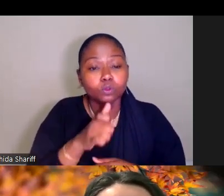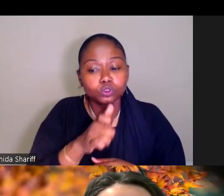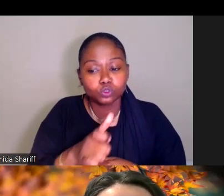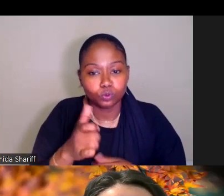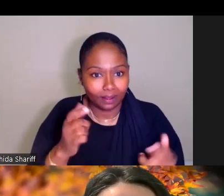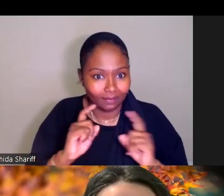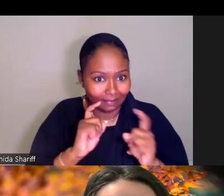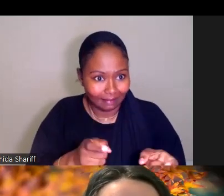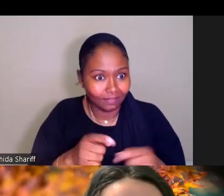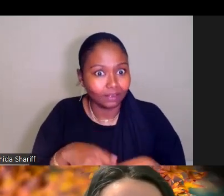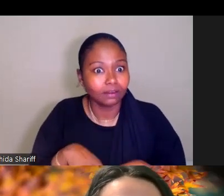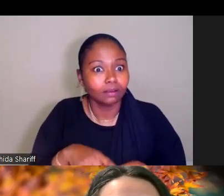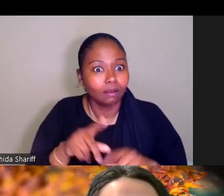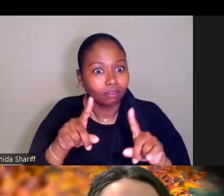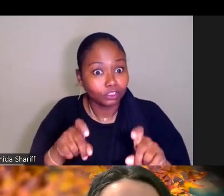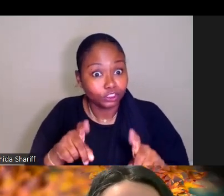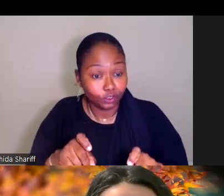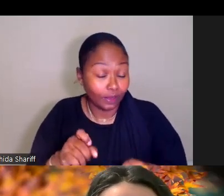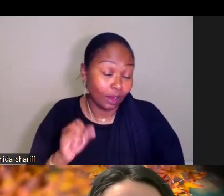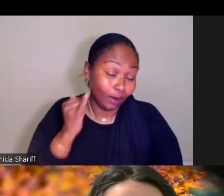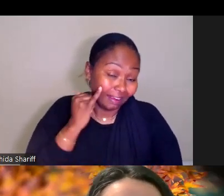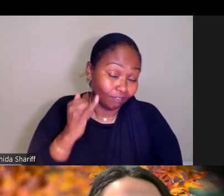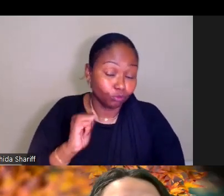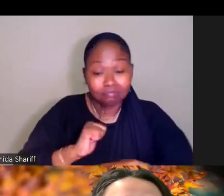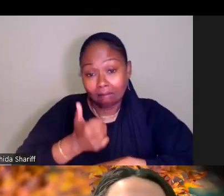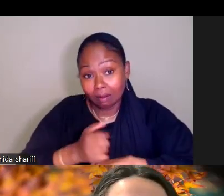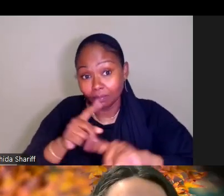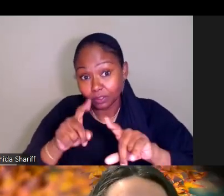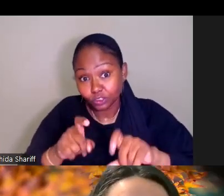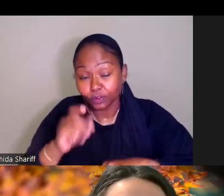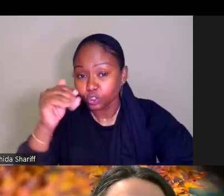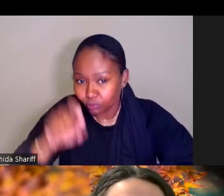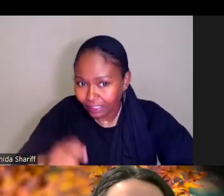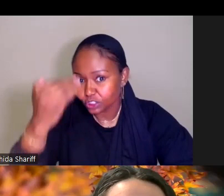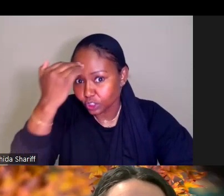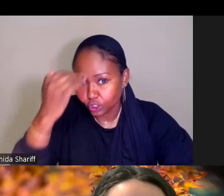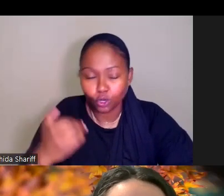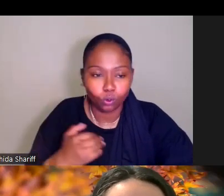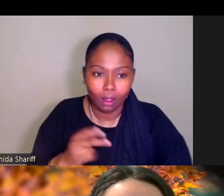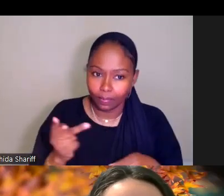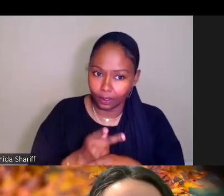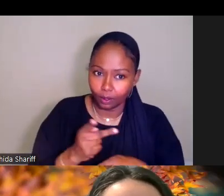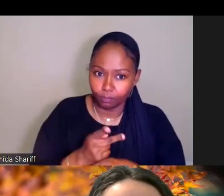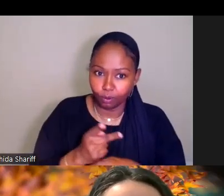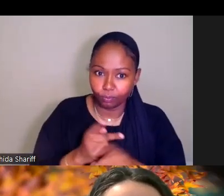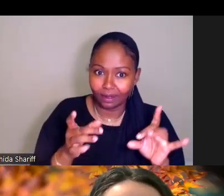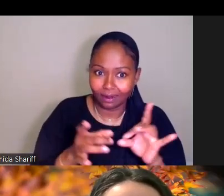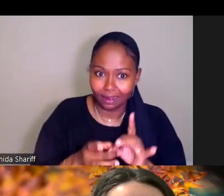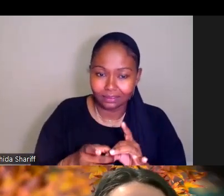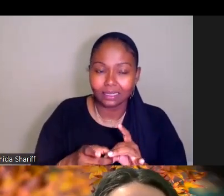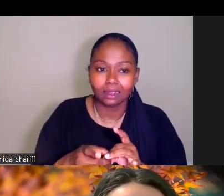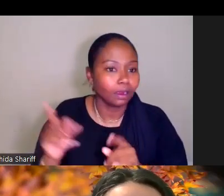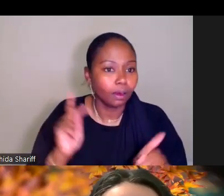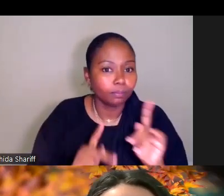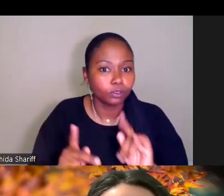survey know that in order to administer a survey, you need to know the appropriate contact information of who to survey. So